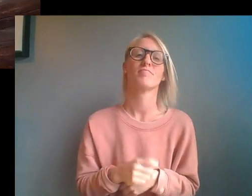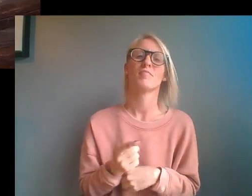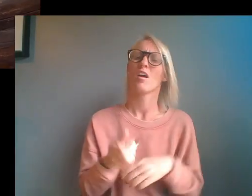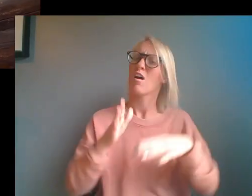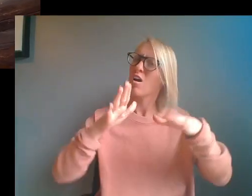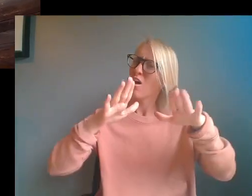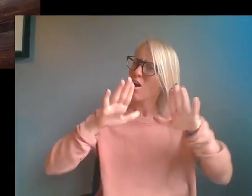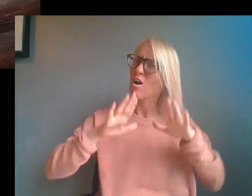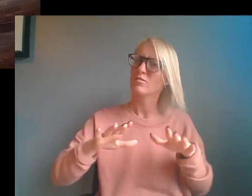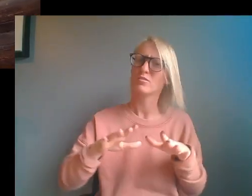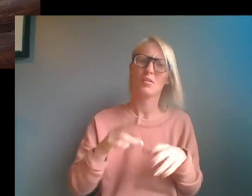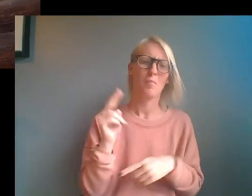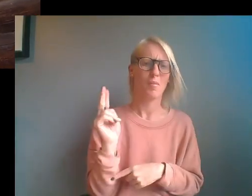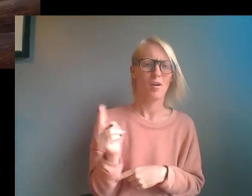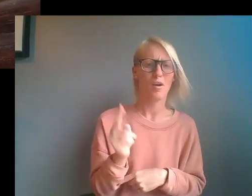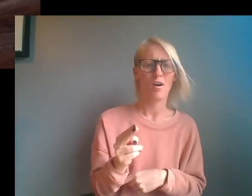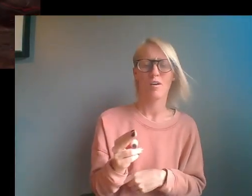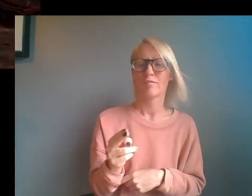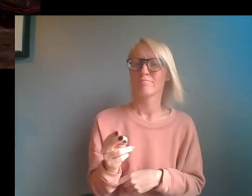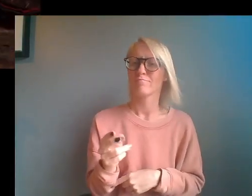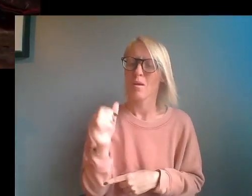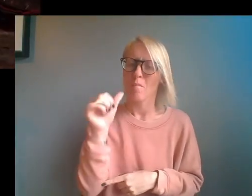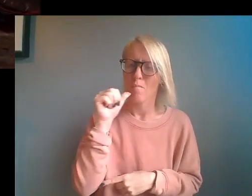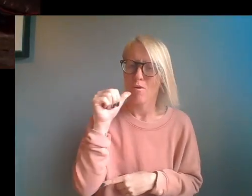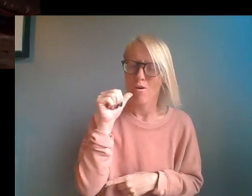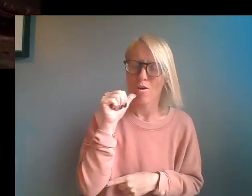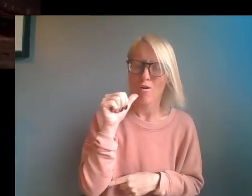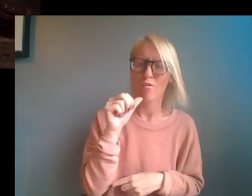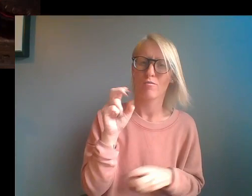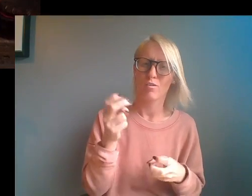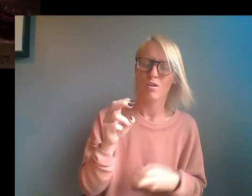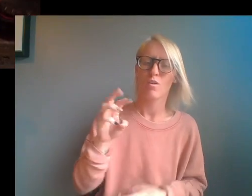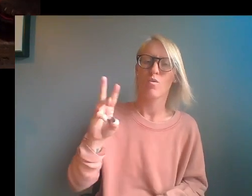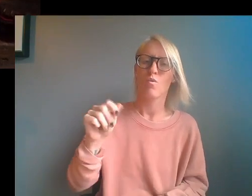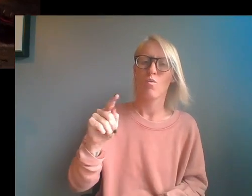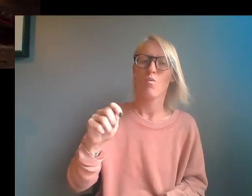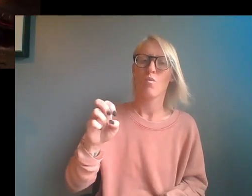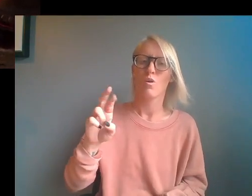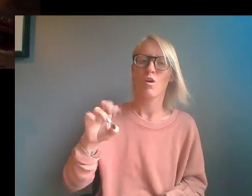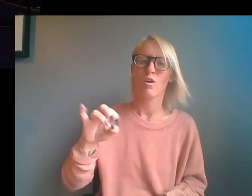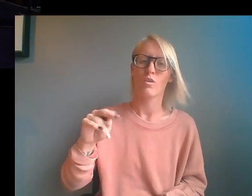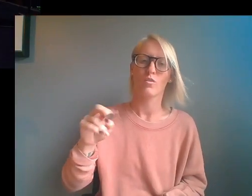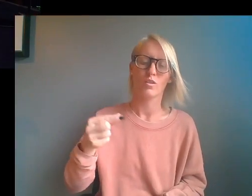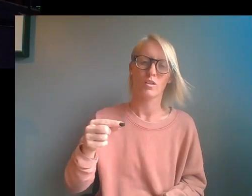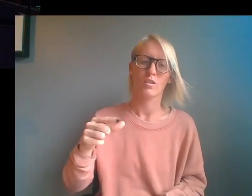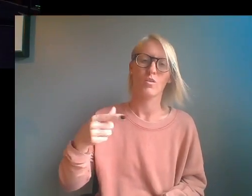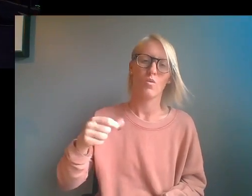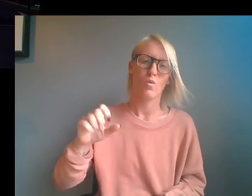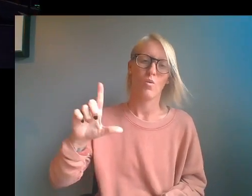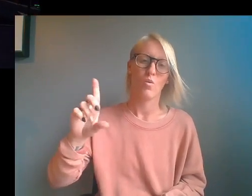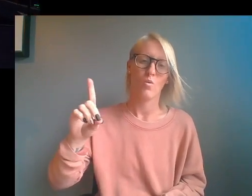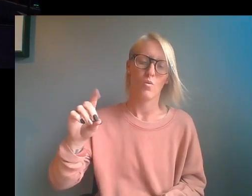Route 66 watering hole, and it's still a place where you can see taxidermy animals and catch some live music.